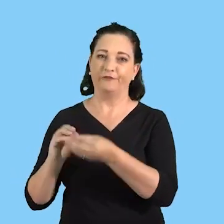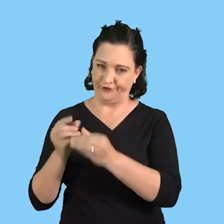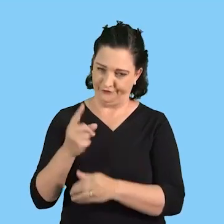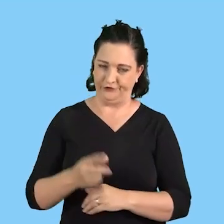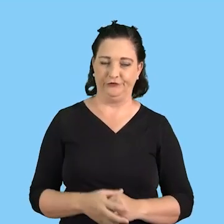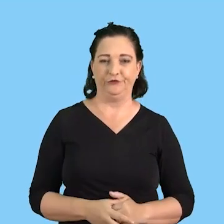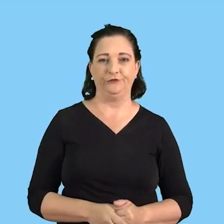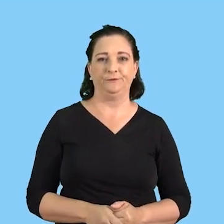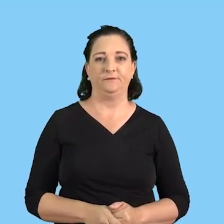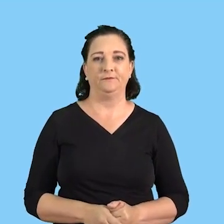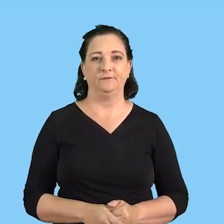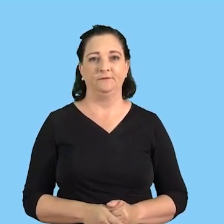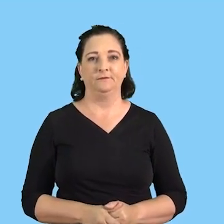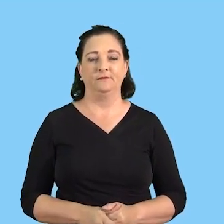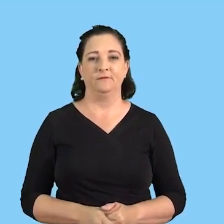products.